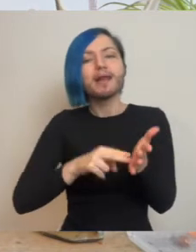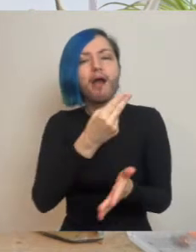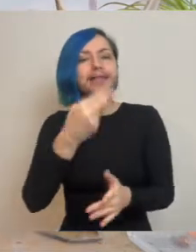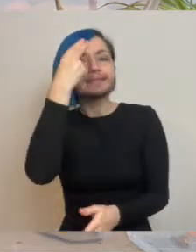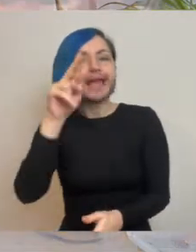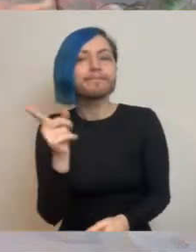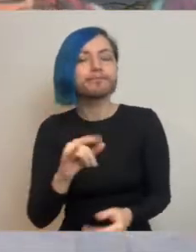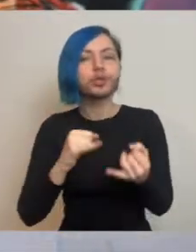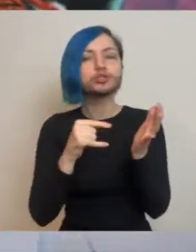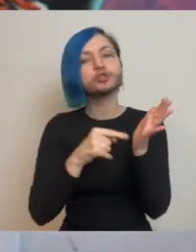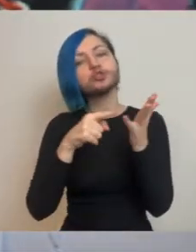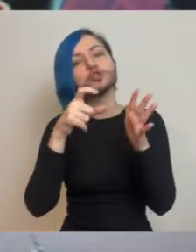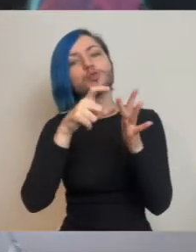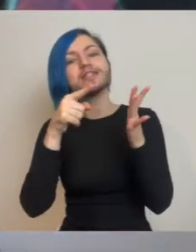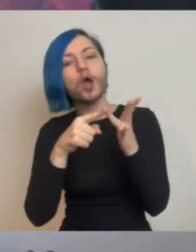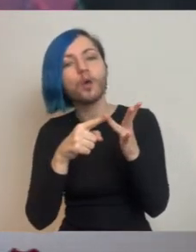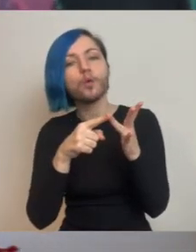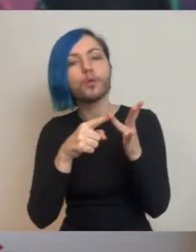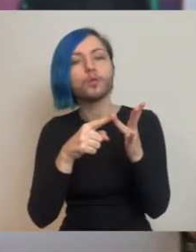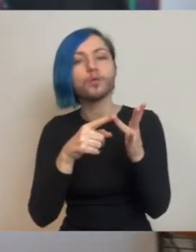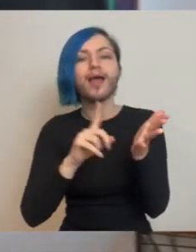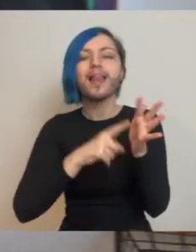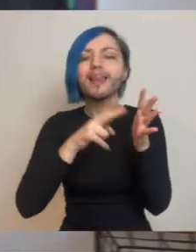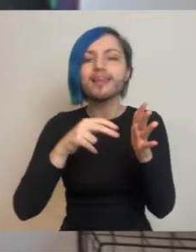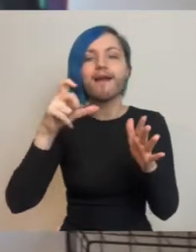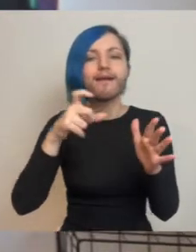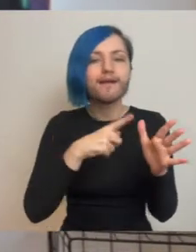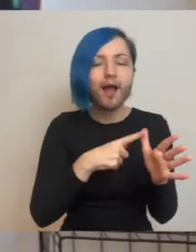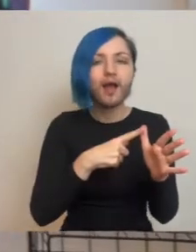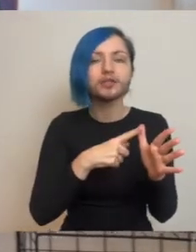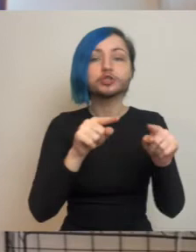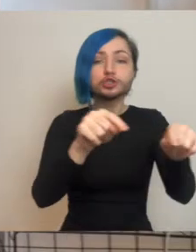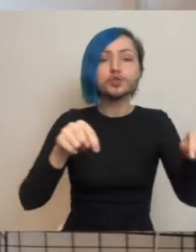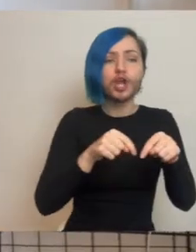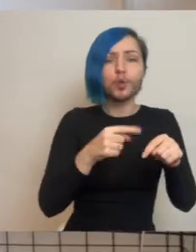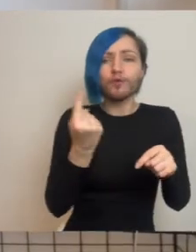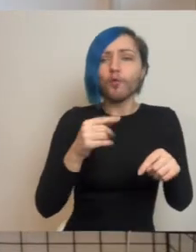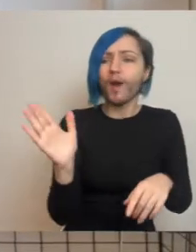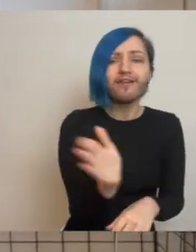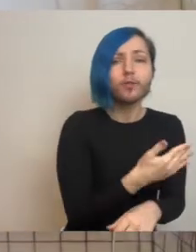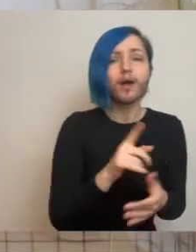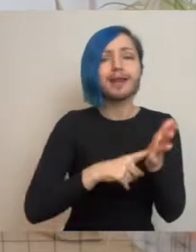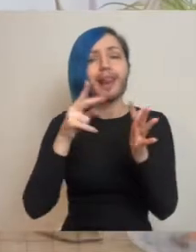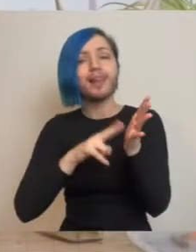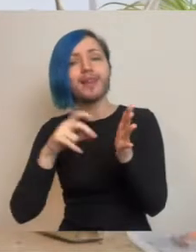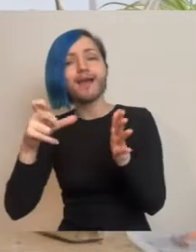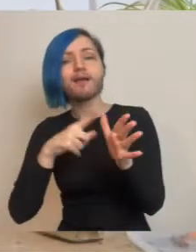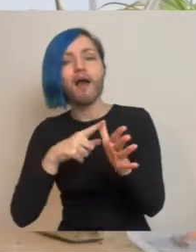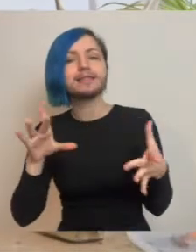Lenca because studio is a place for everyone, and Lenca refers to my ancestors of El